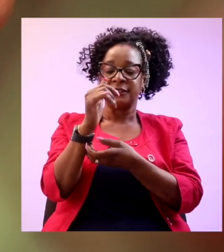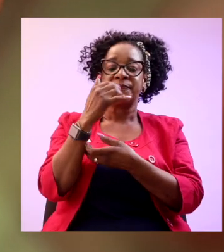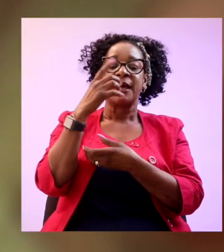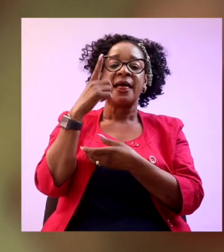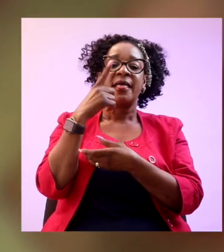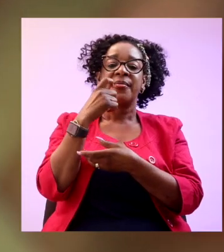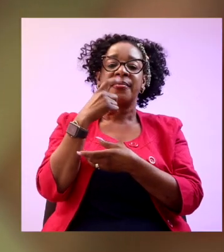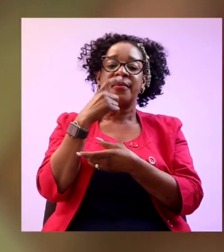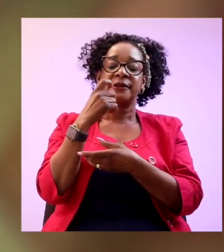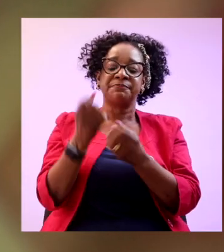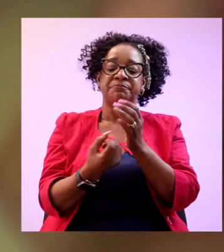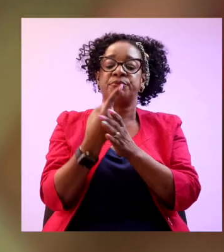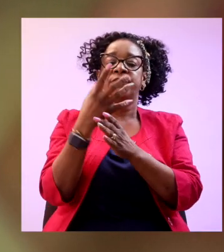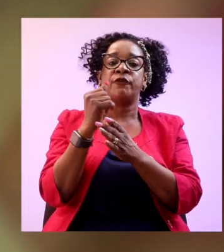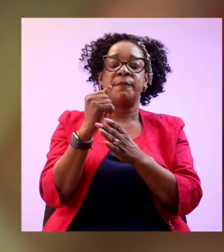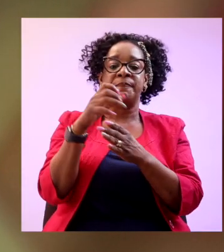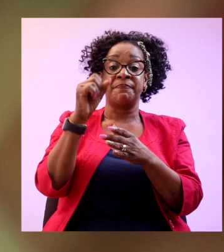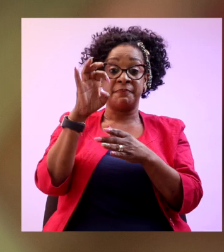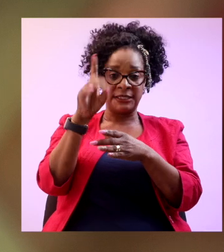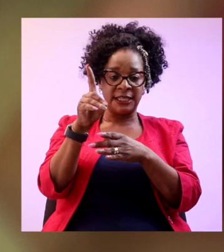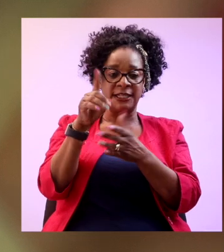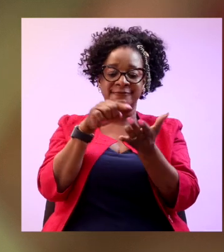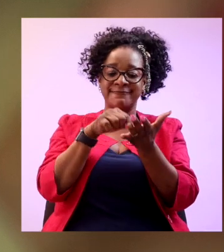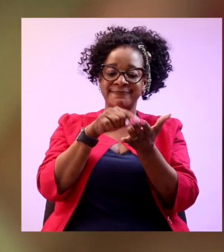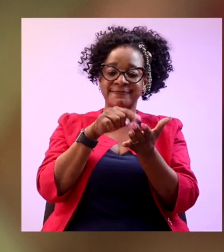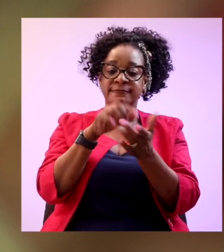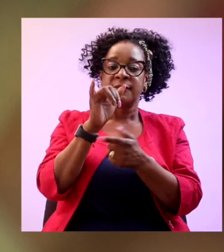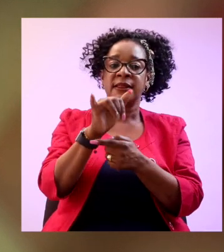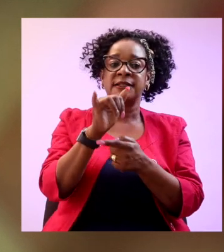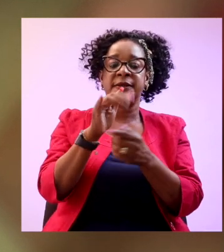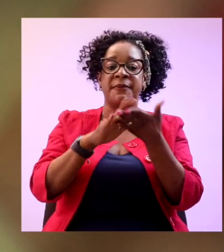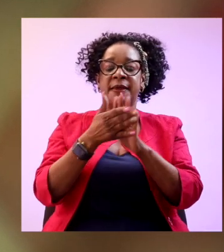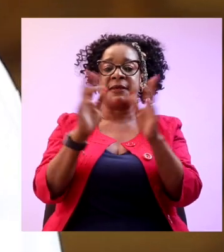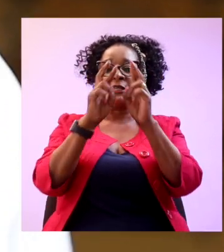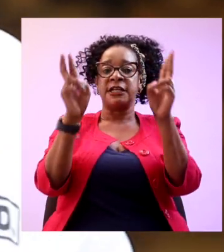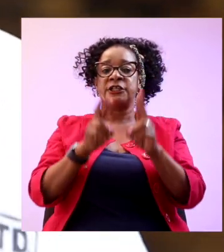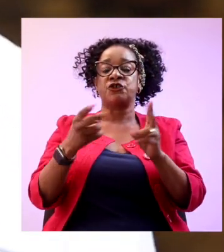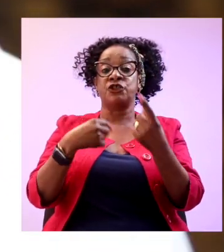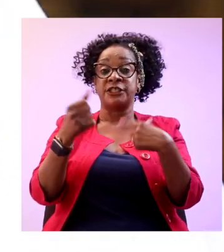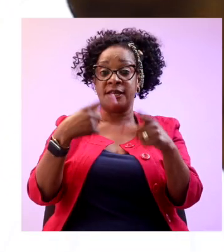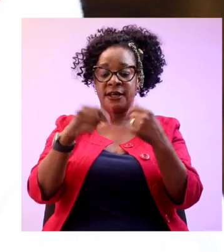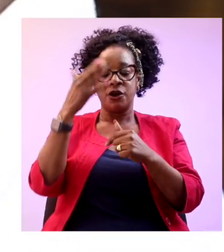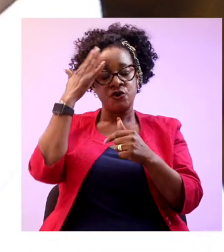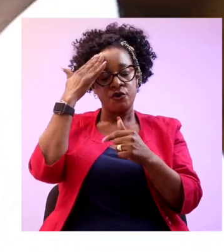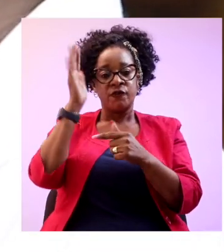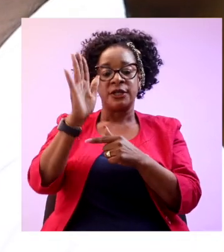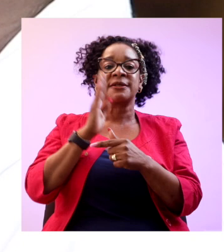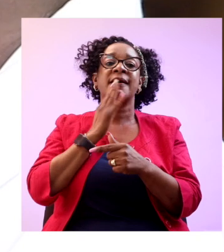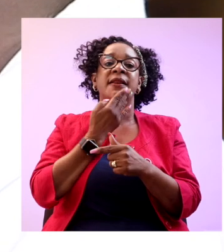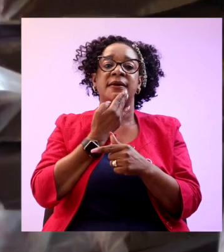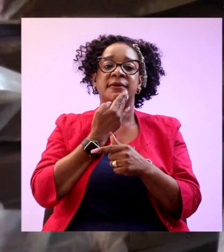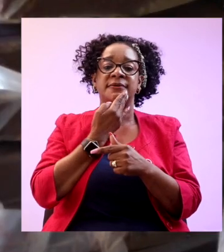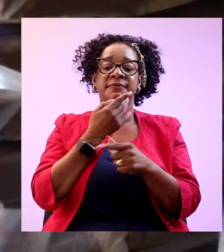the deep red dye extracted from the seeds quickly became a prized commodity in international trade. Known for